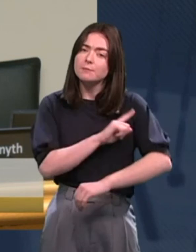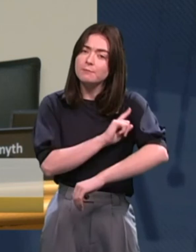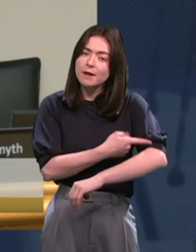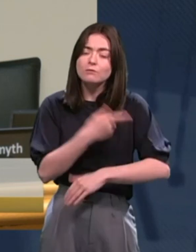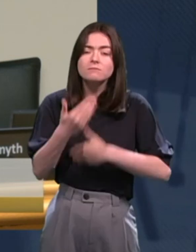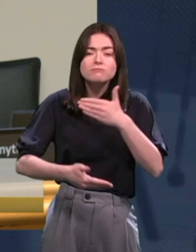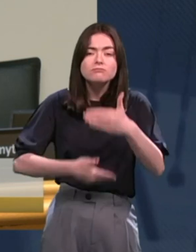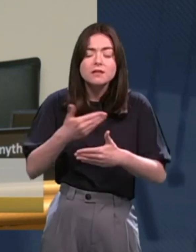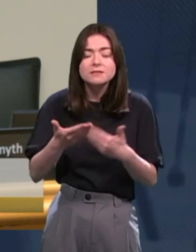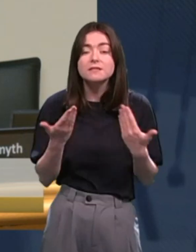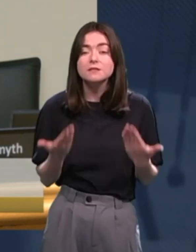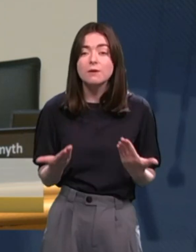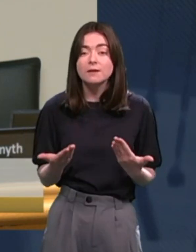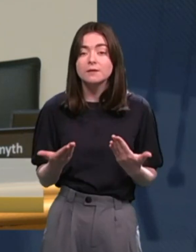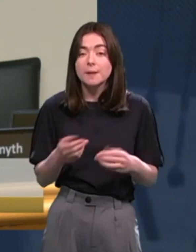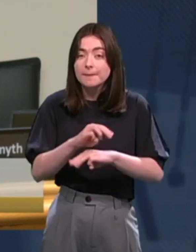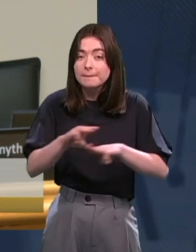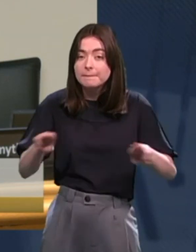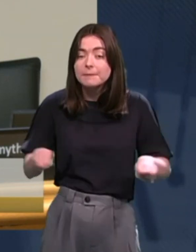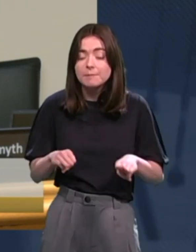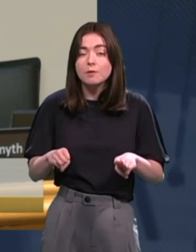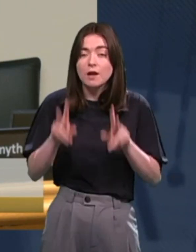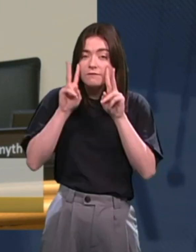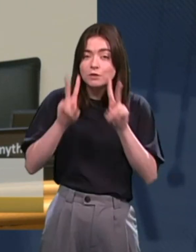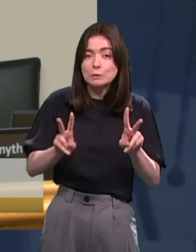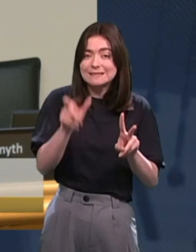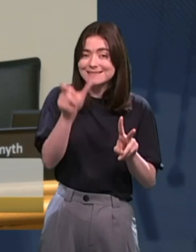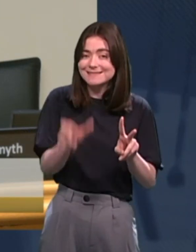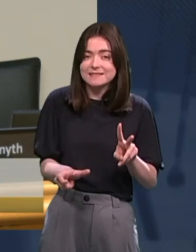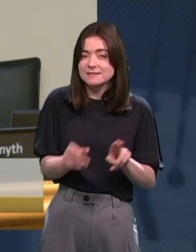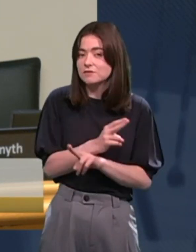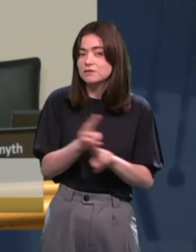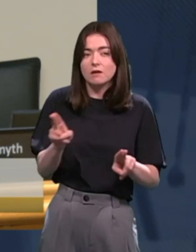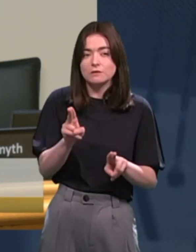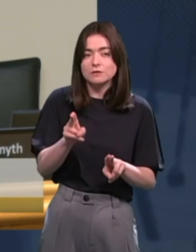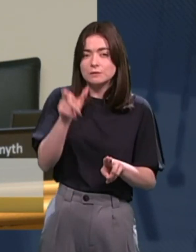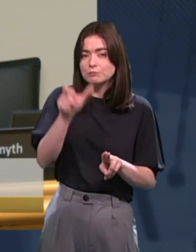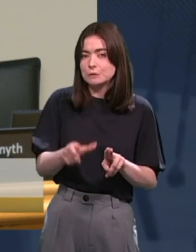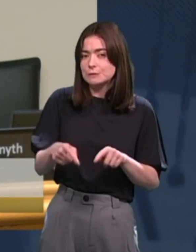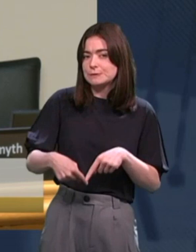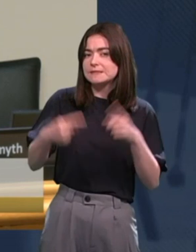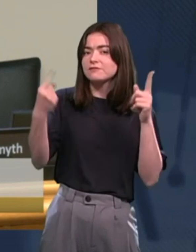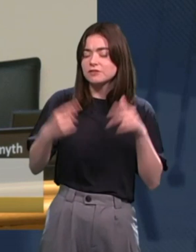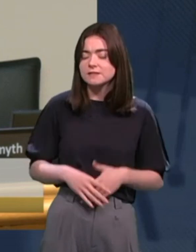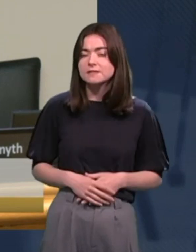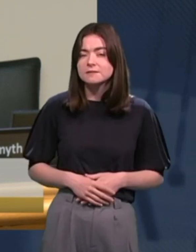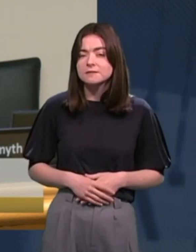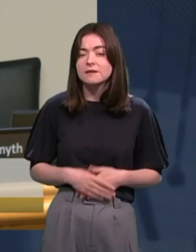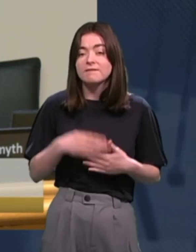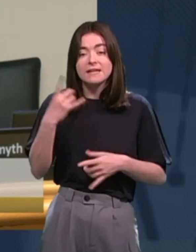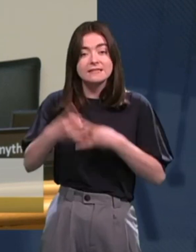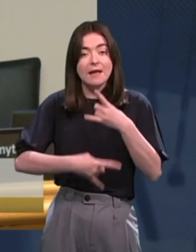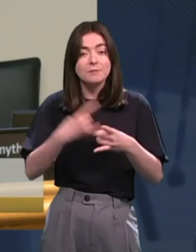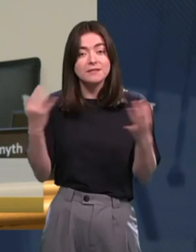when people are just seen as citizens as opposed to different, and that's certainly happening on farms.